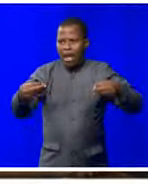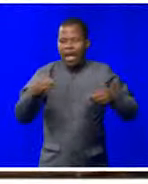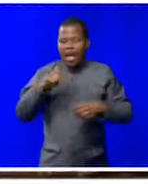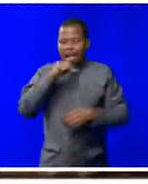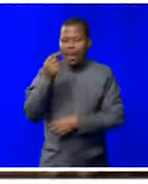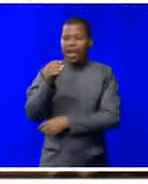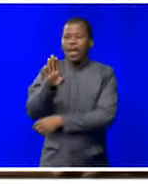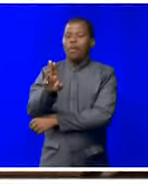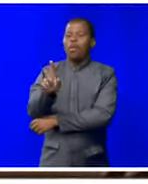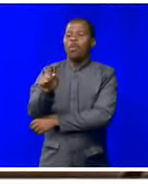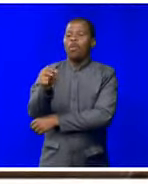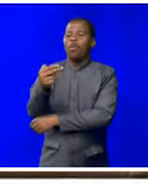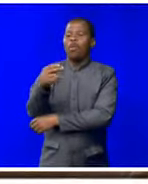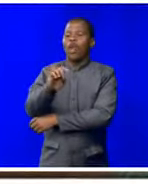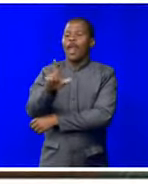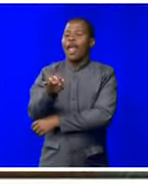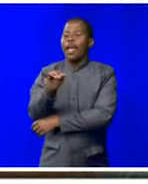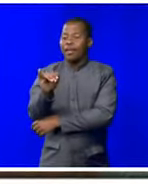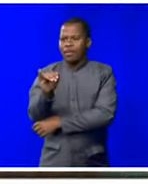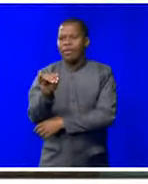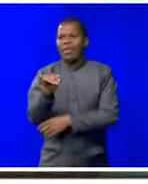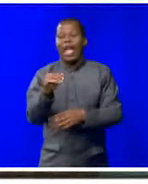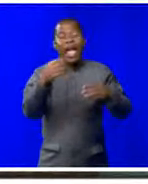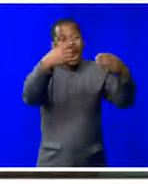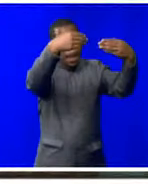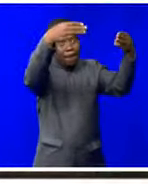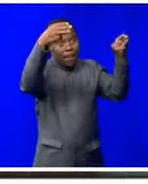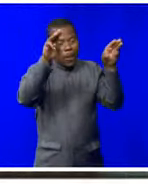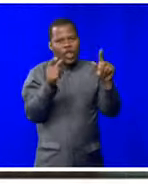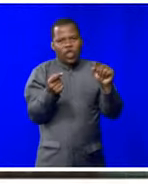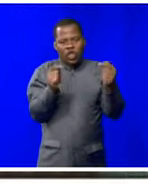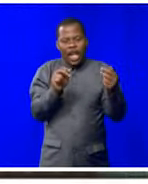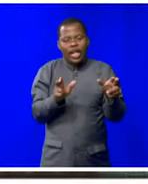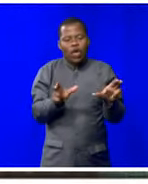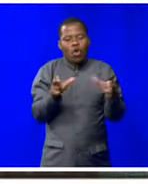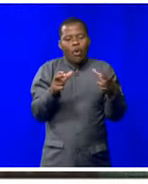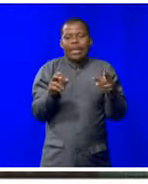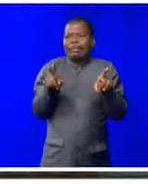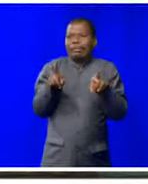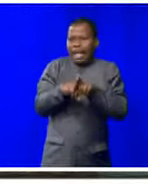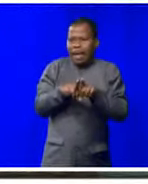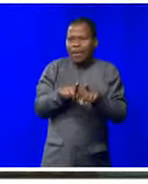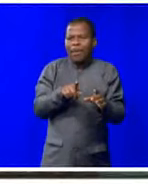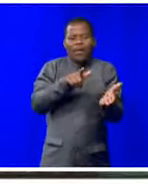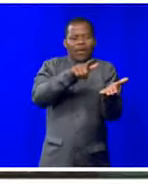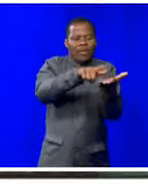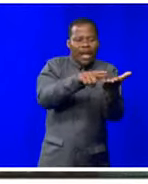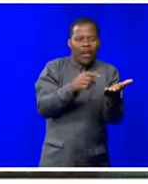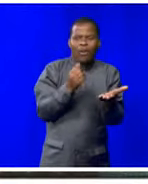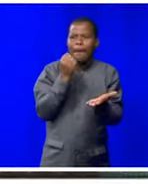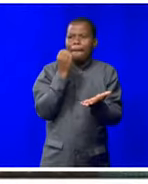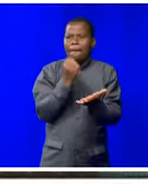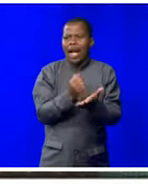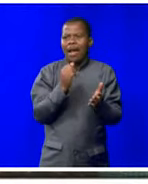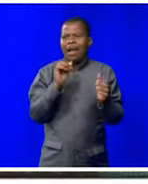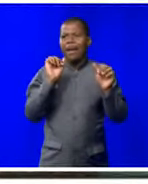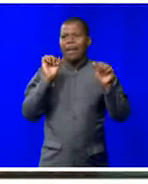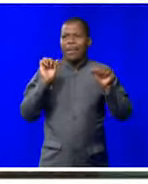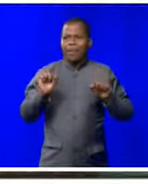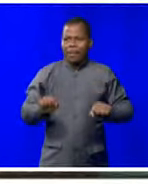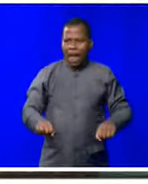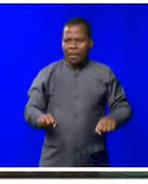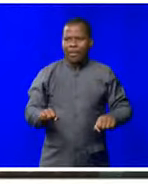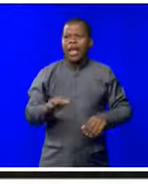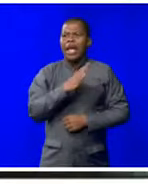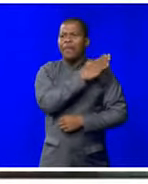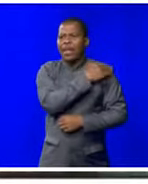Telezi, of having the Honourable House constitute itself into a committee of the whole House to pass and consider the bill into an act, the minister